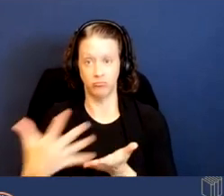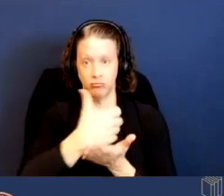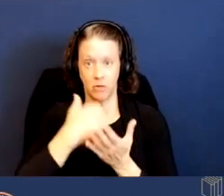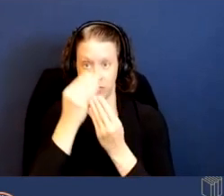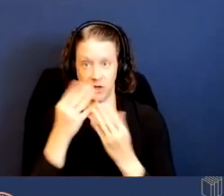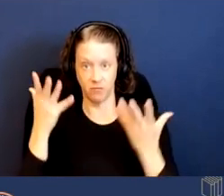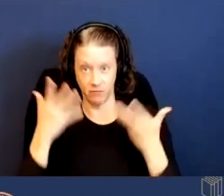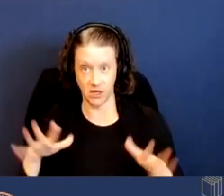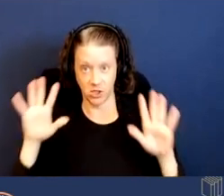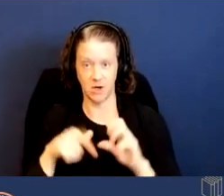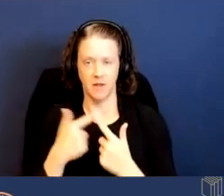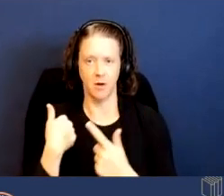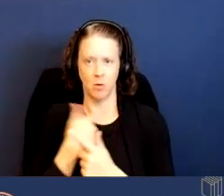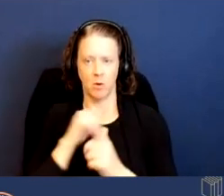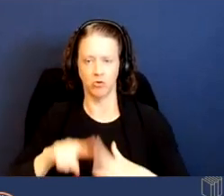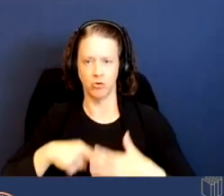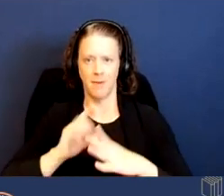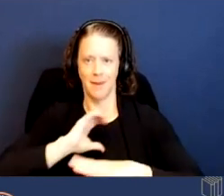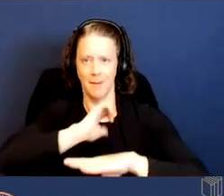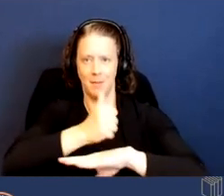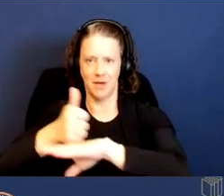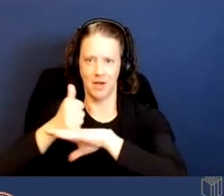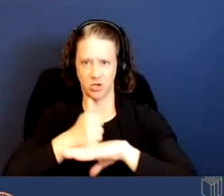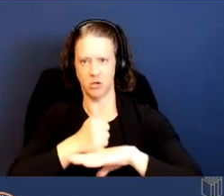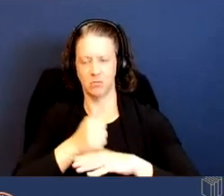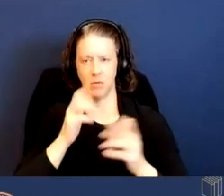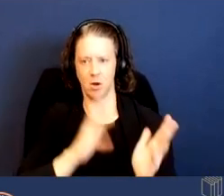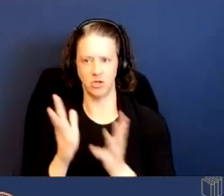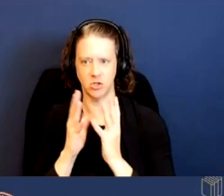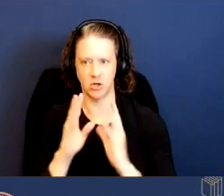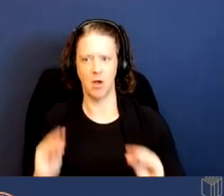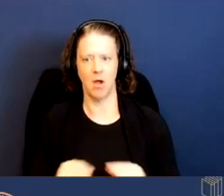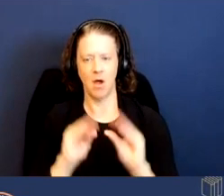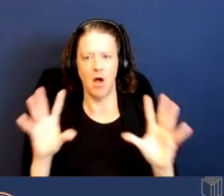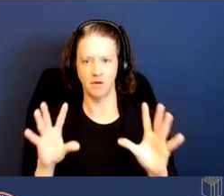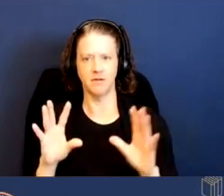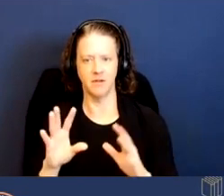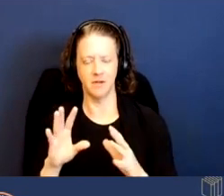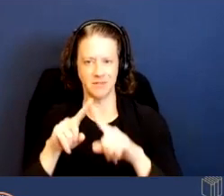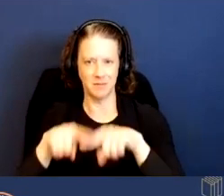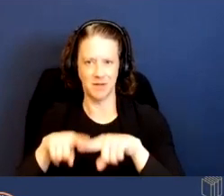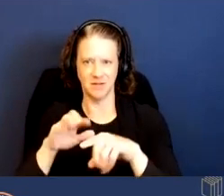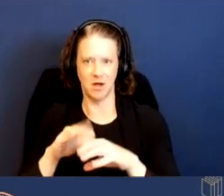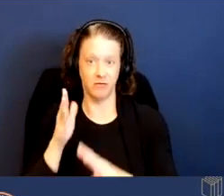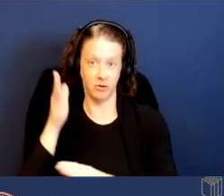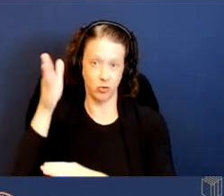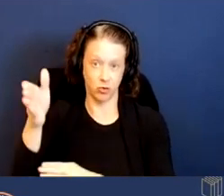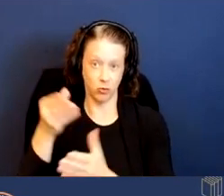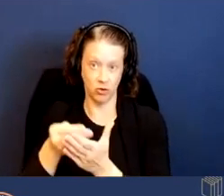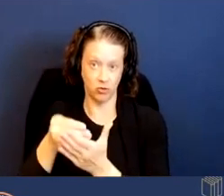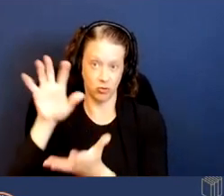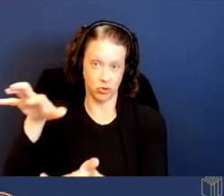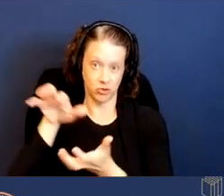when we start sort of the implementation conversation, obviously contingent on future resources and, you